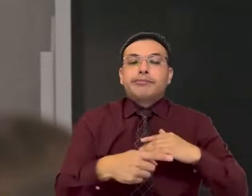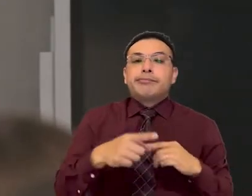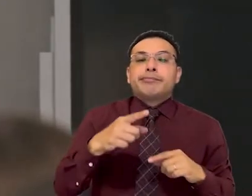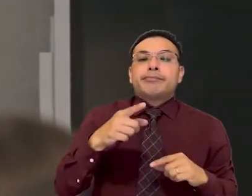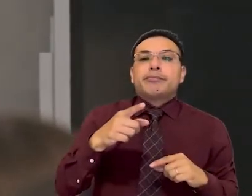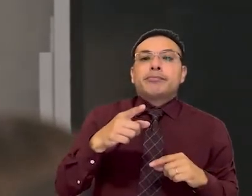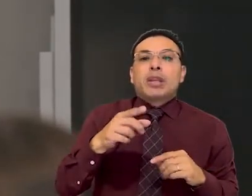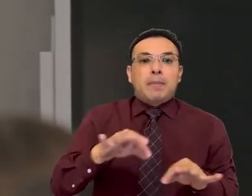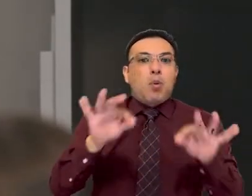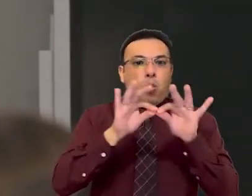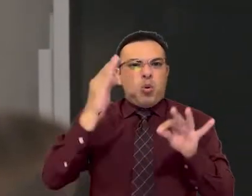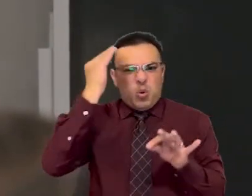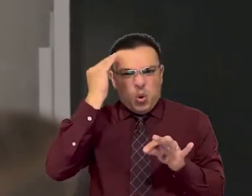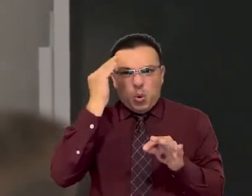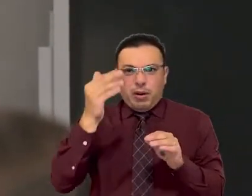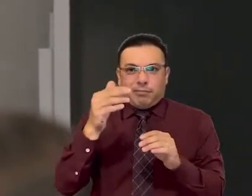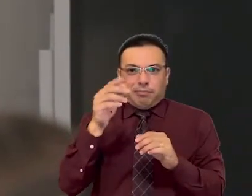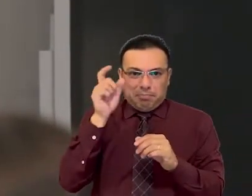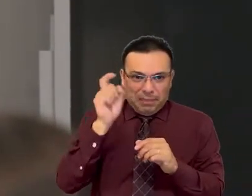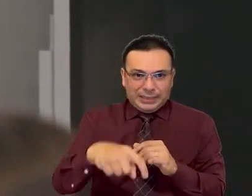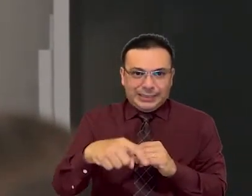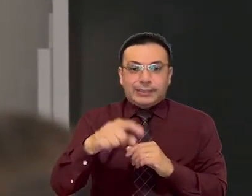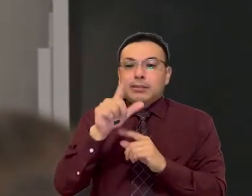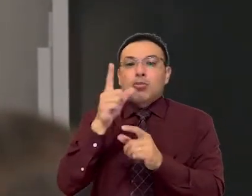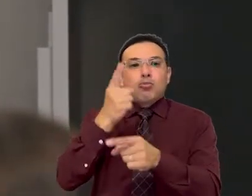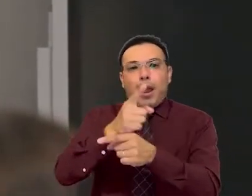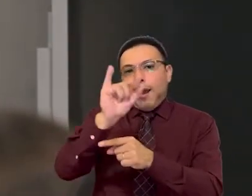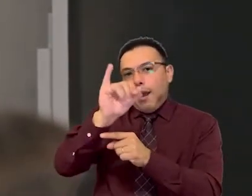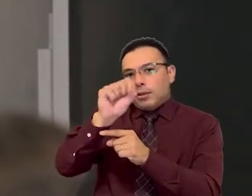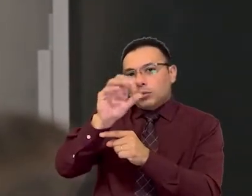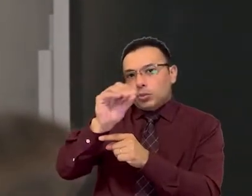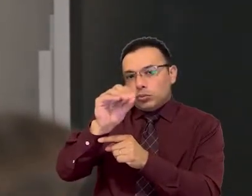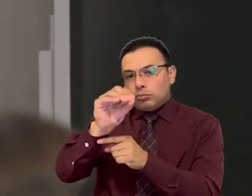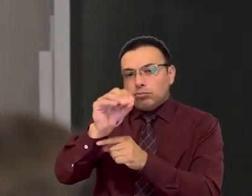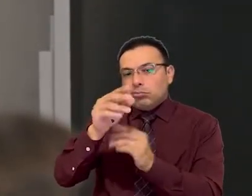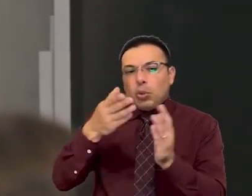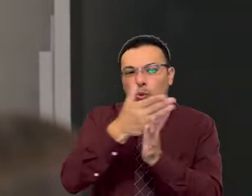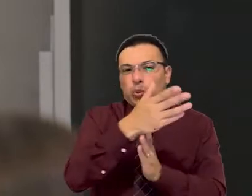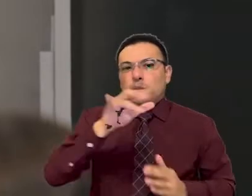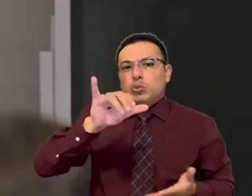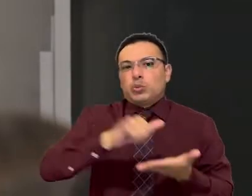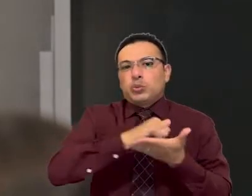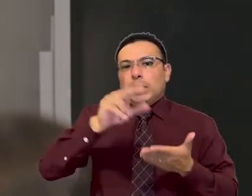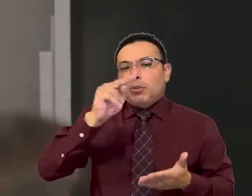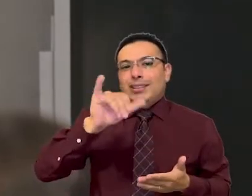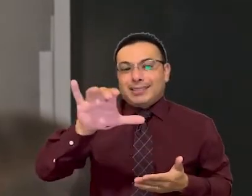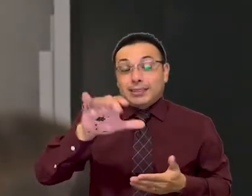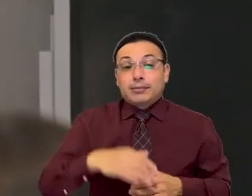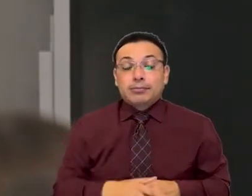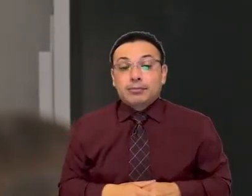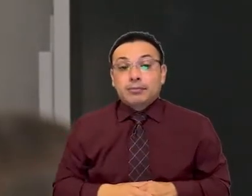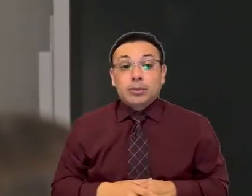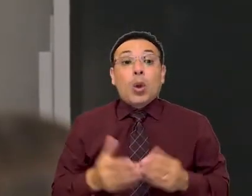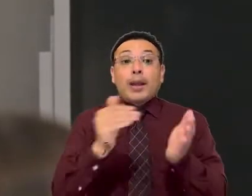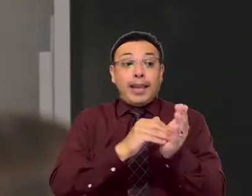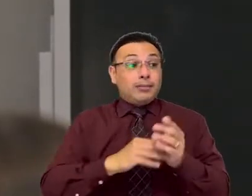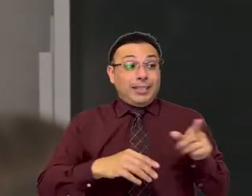that's really great about it is that it is in that part of Queens. It's an area that's been